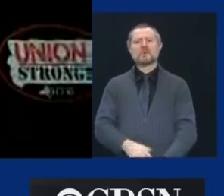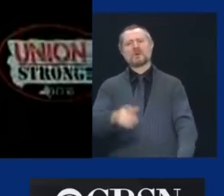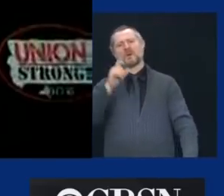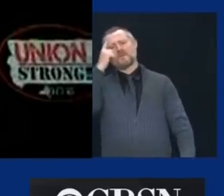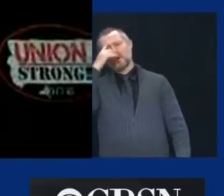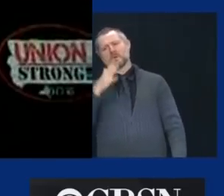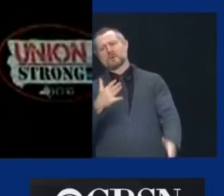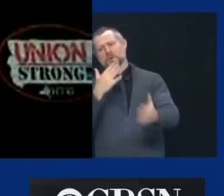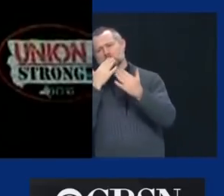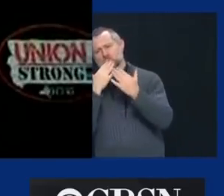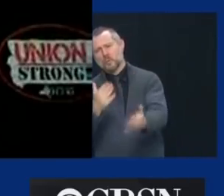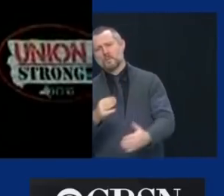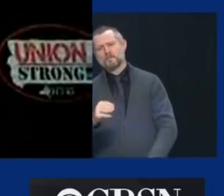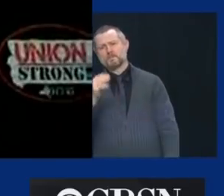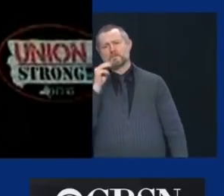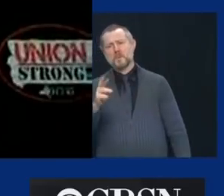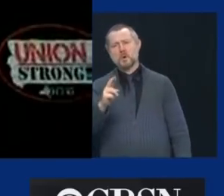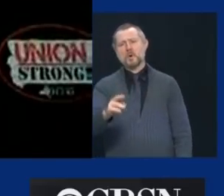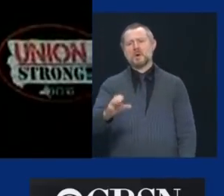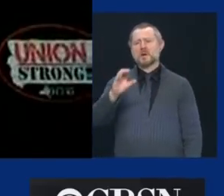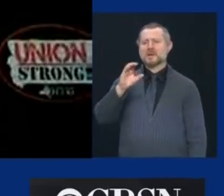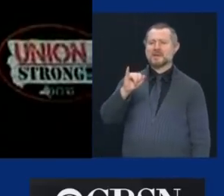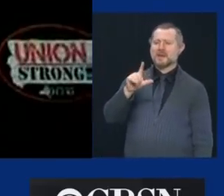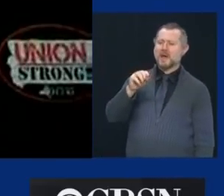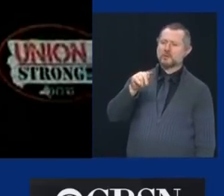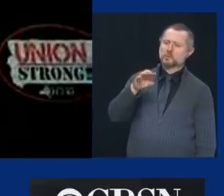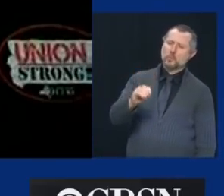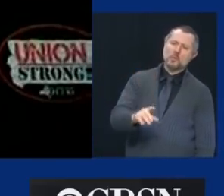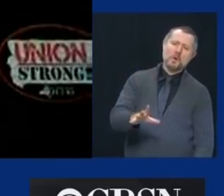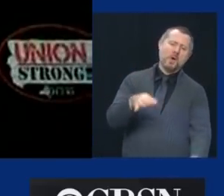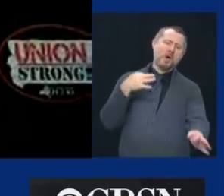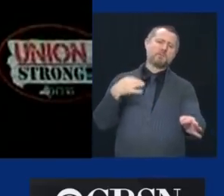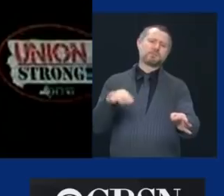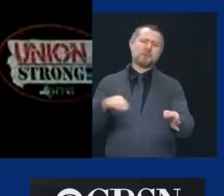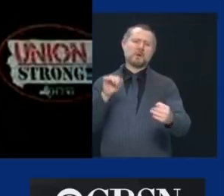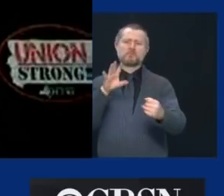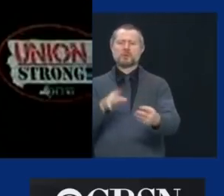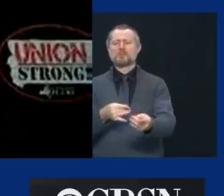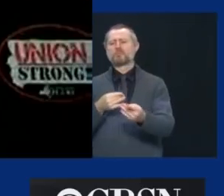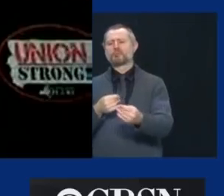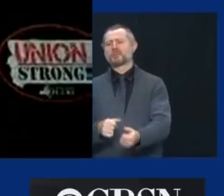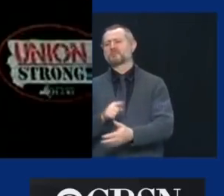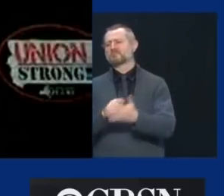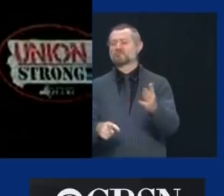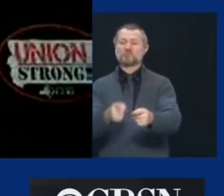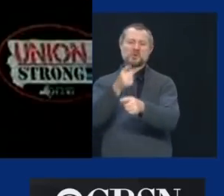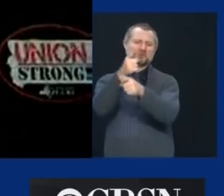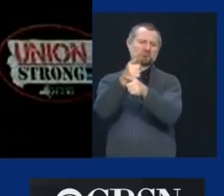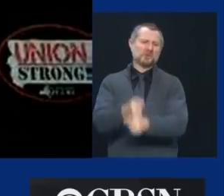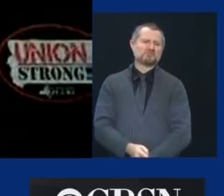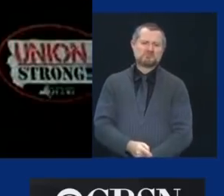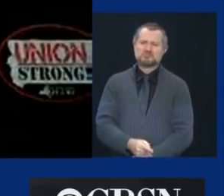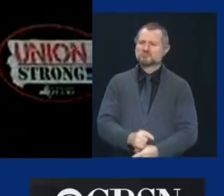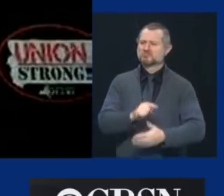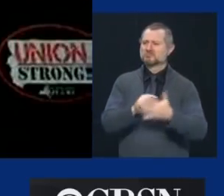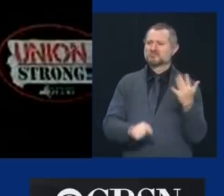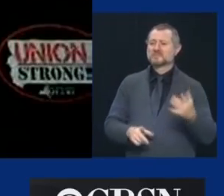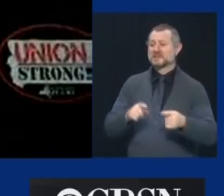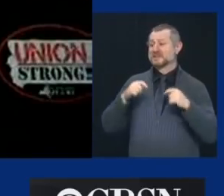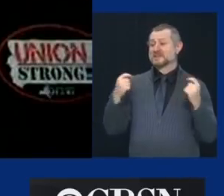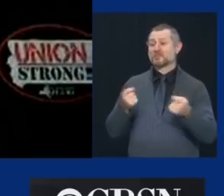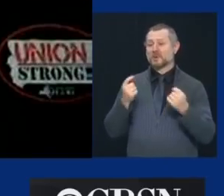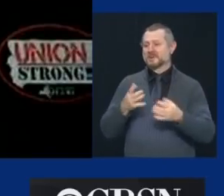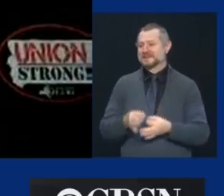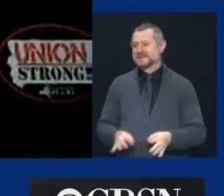Salento. Thank you very much for being with us. You said it so well, and it's so true. We celebrate the essential